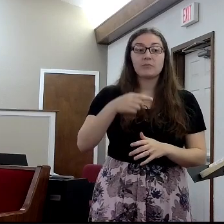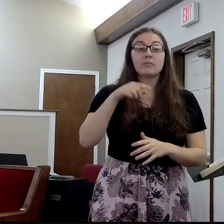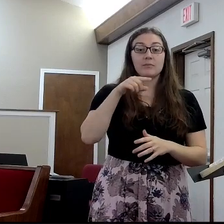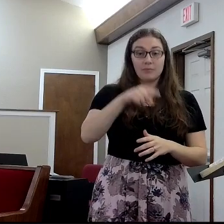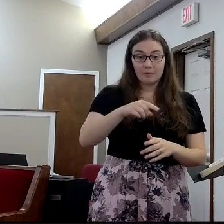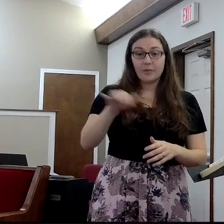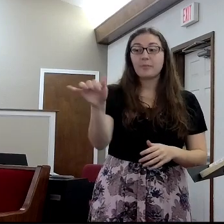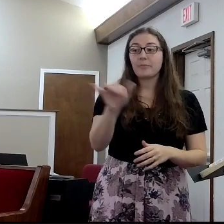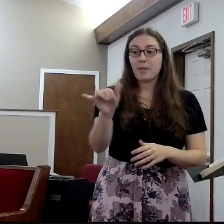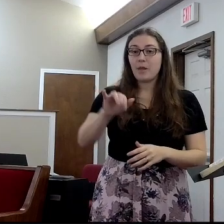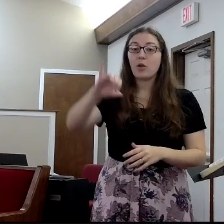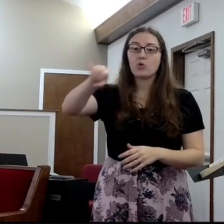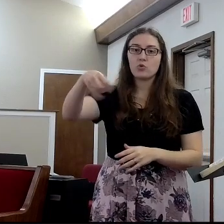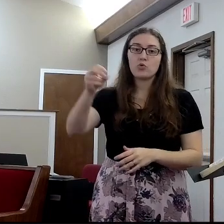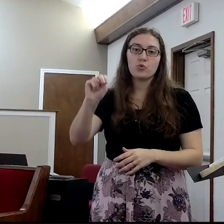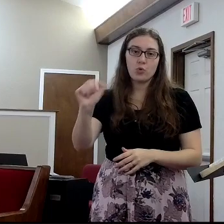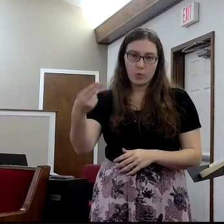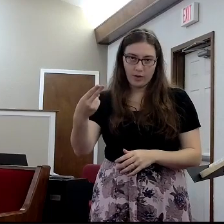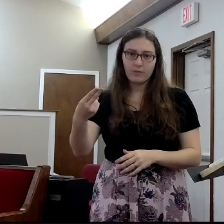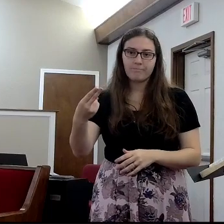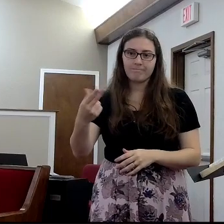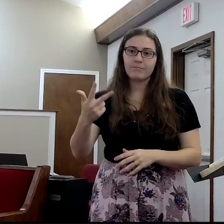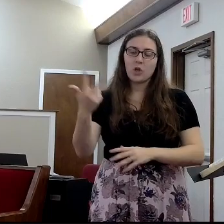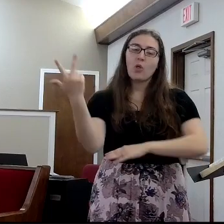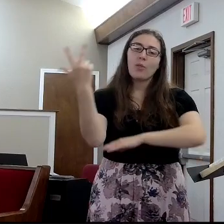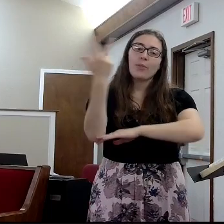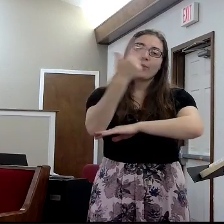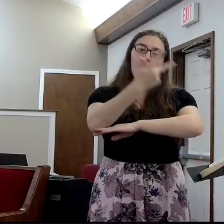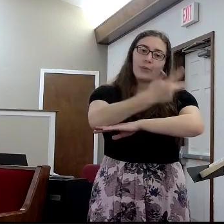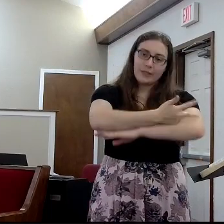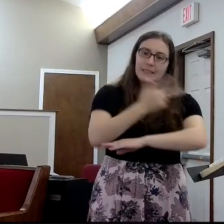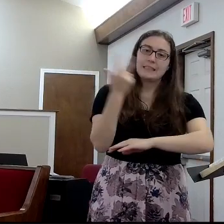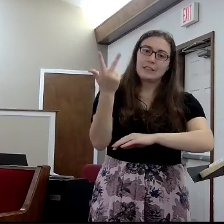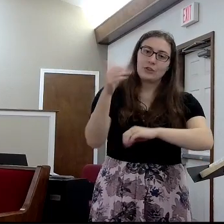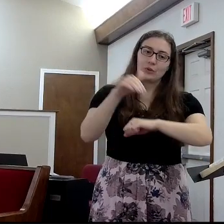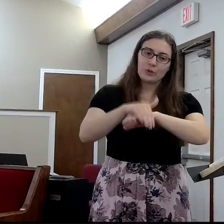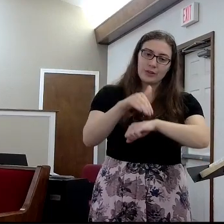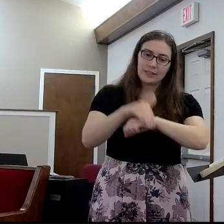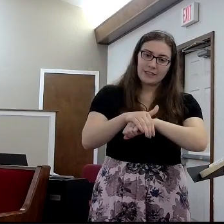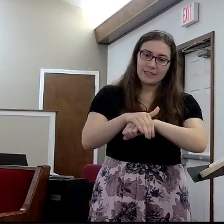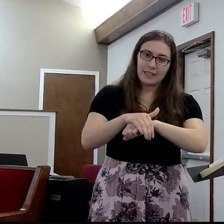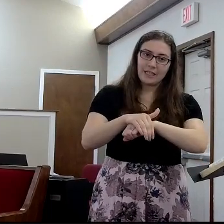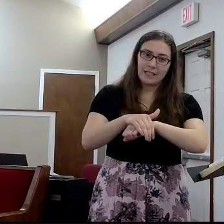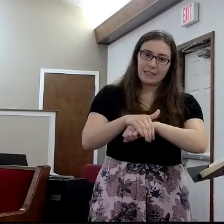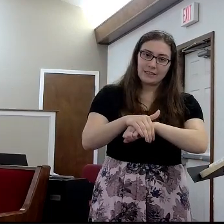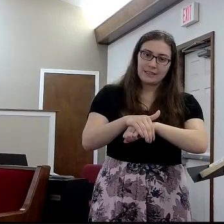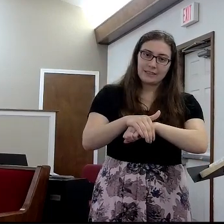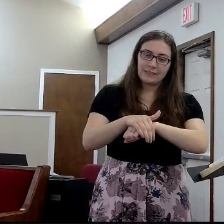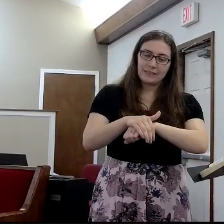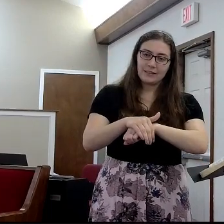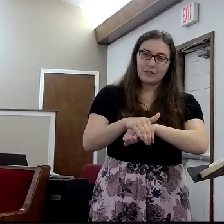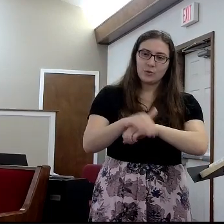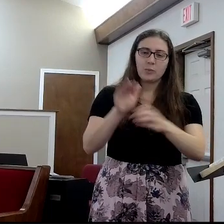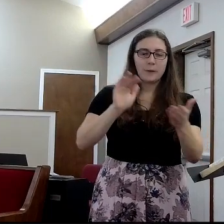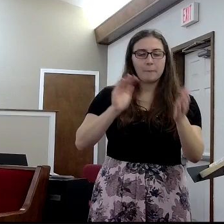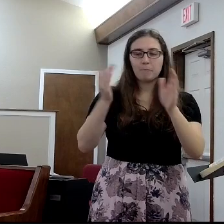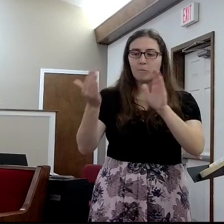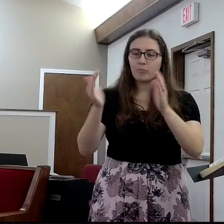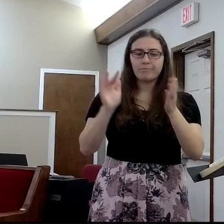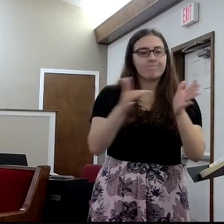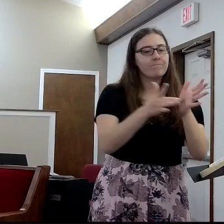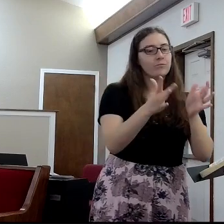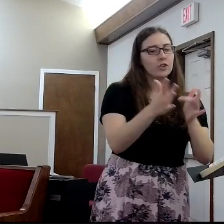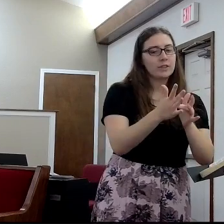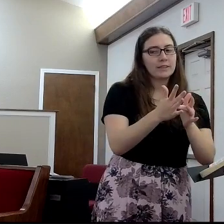said he would be like, he says, Jonas, that he would be gone 3 days and three nights. So